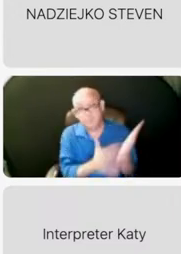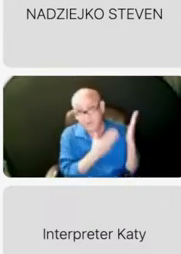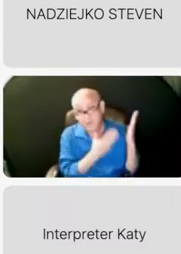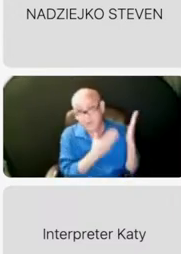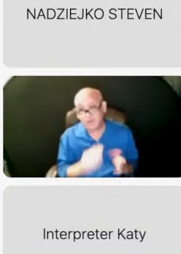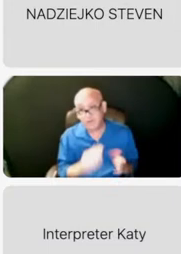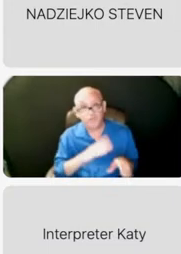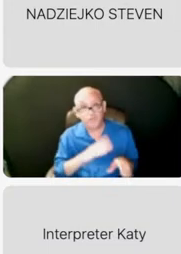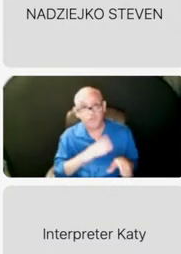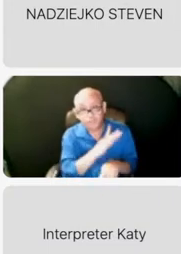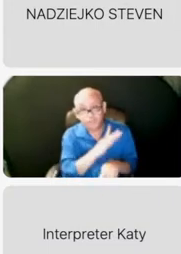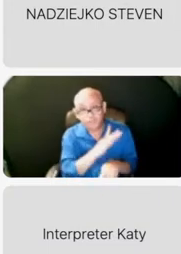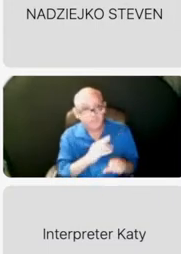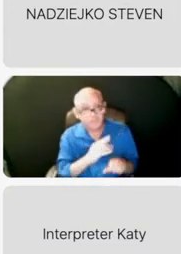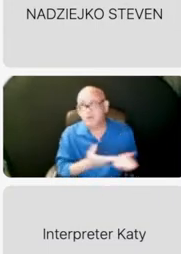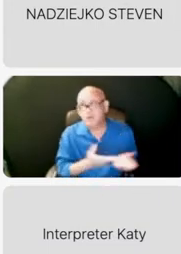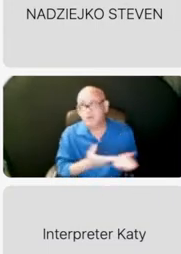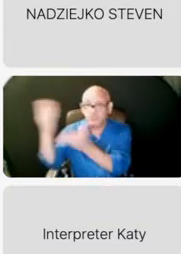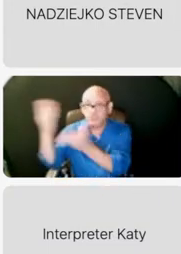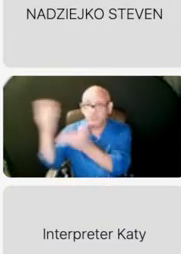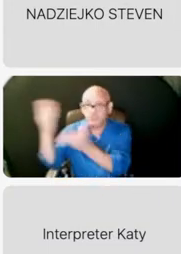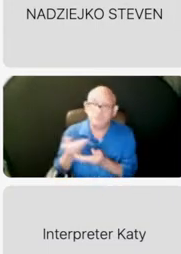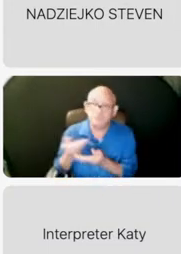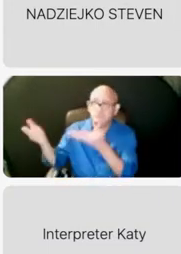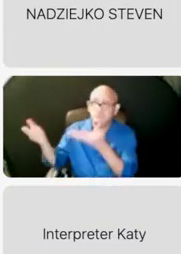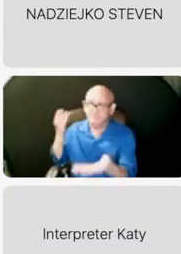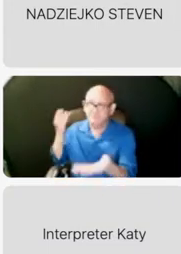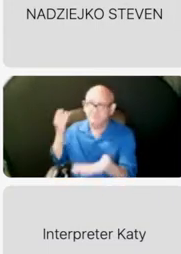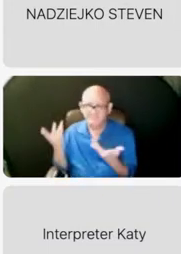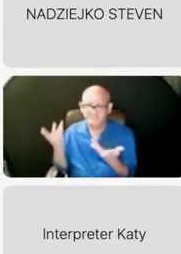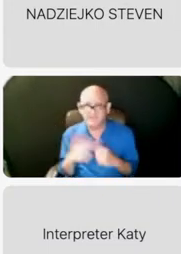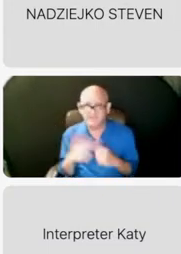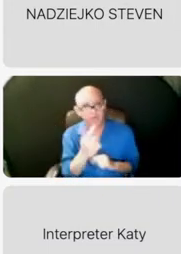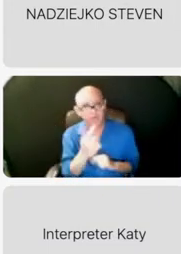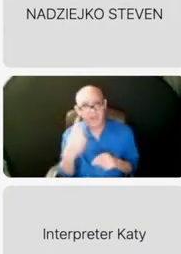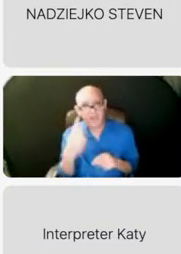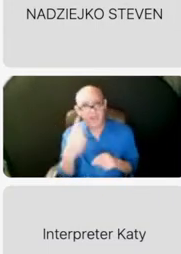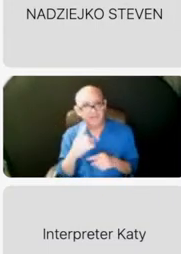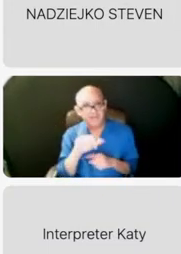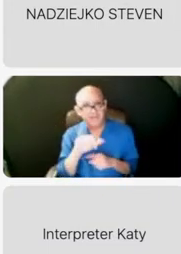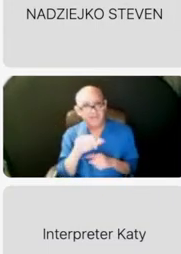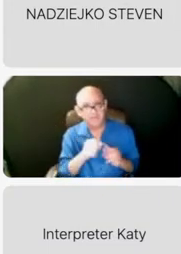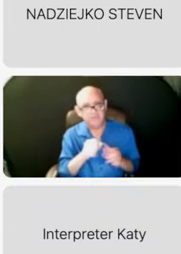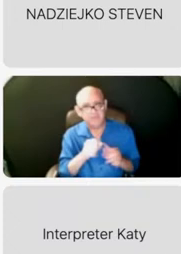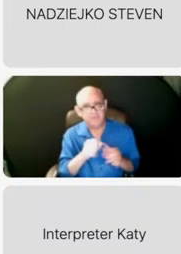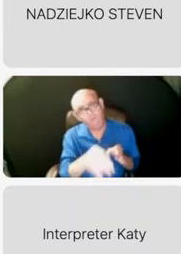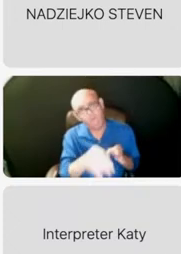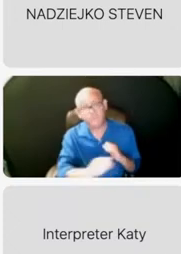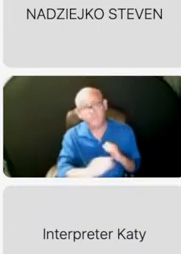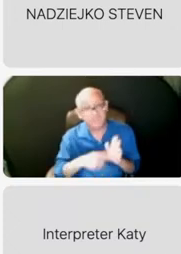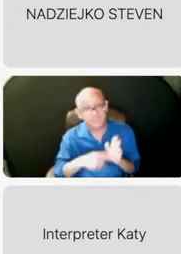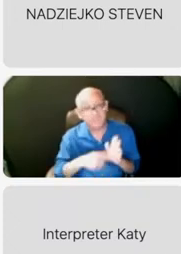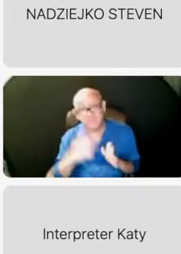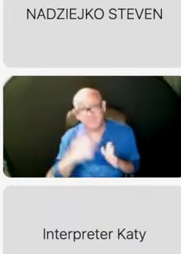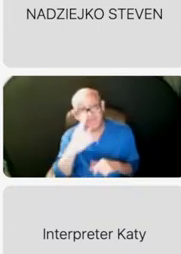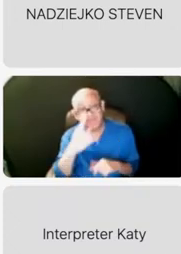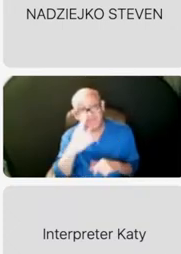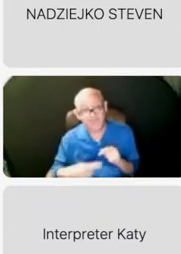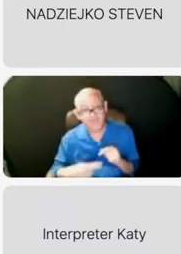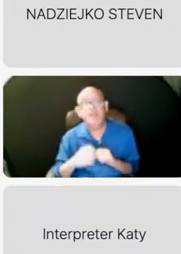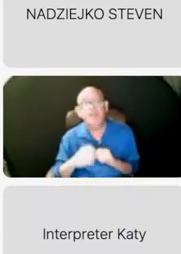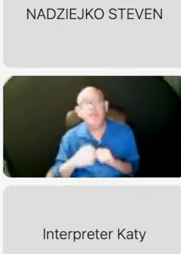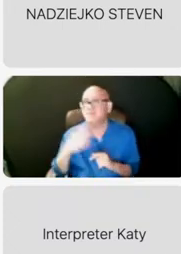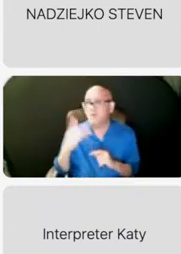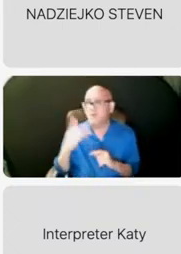cargo containers went from taking three and a half days to unload to seven and a half this is the reason case of armor chose to find a manufacturer within the united